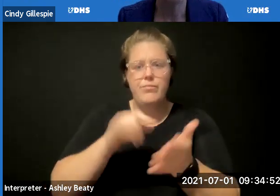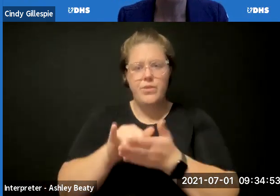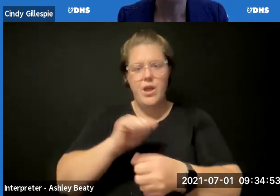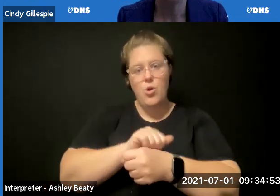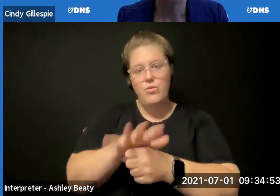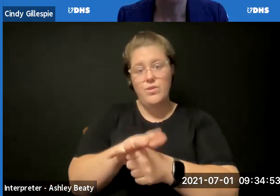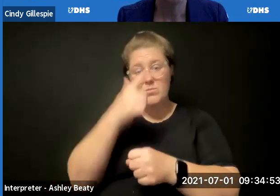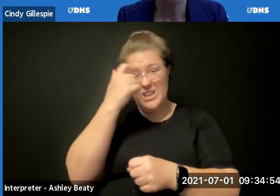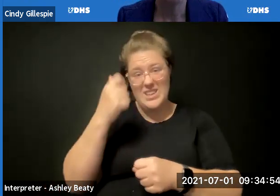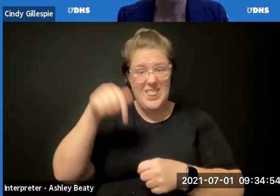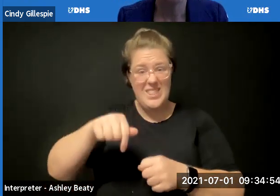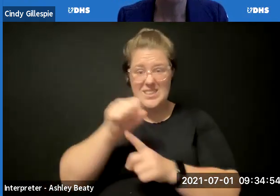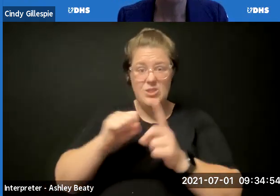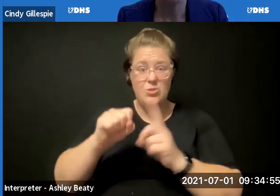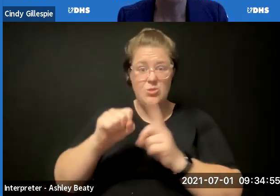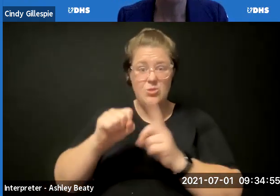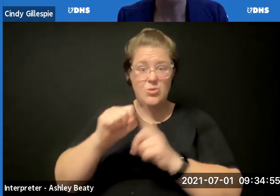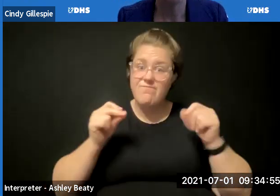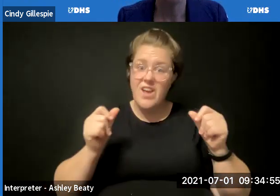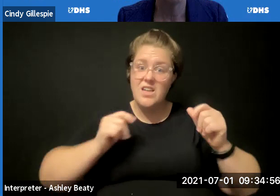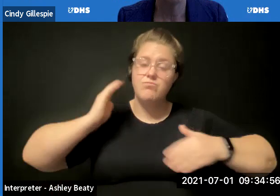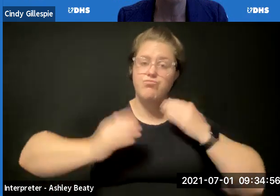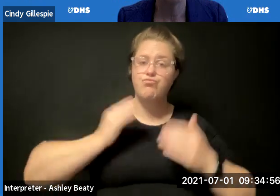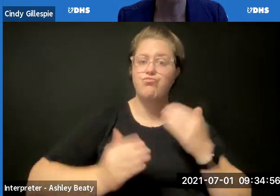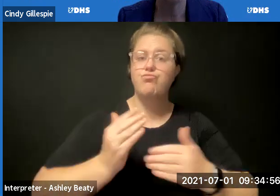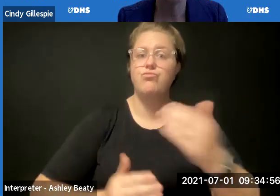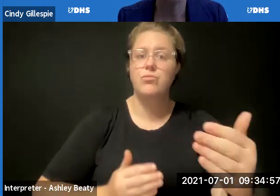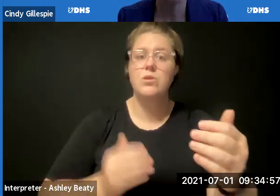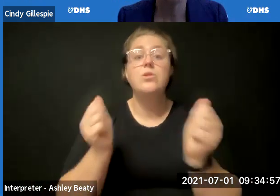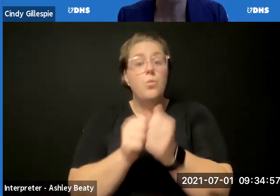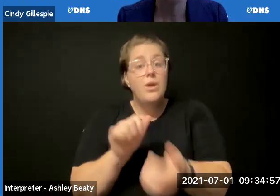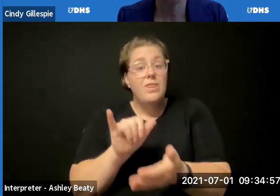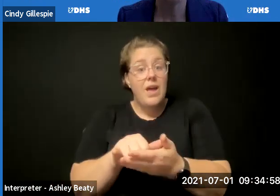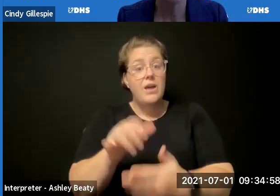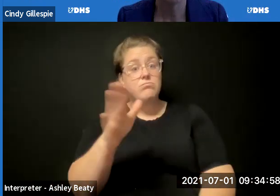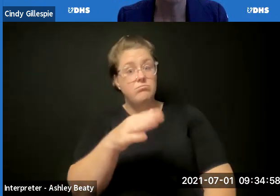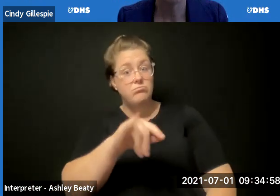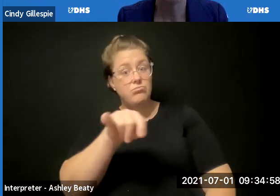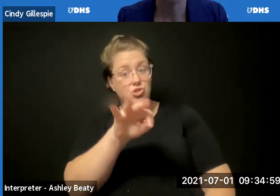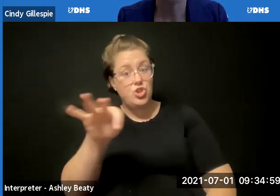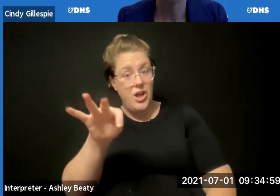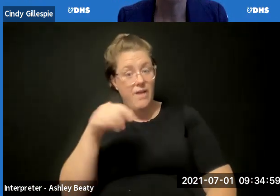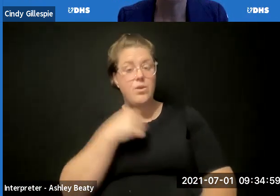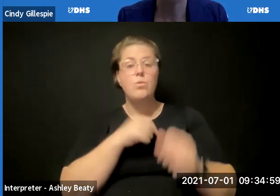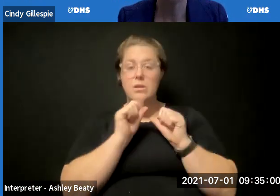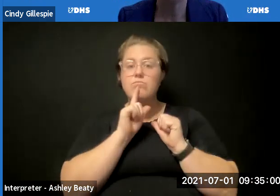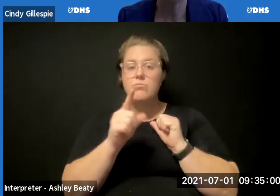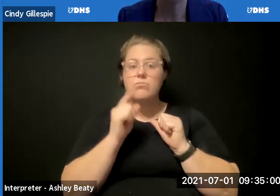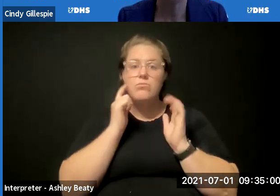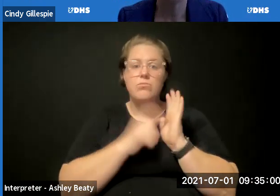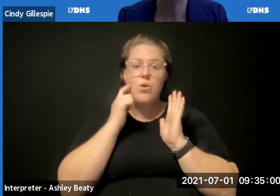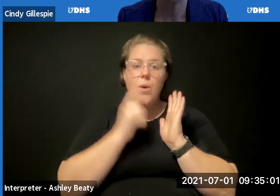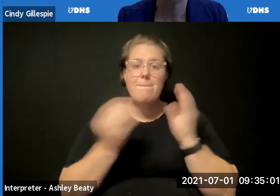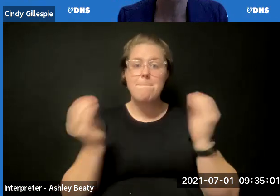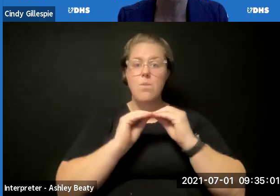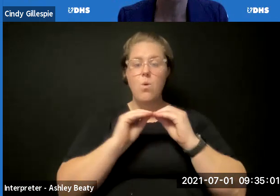situation. So with that, Jeff, we are starting to see more cases, right? As we look at the news every day, it seems like we've got an